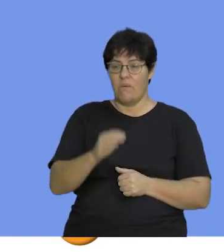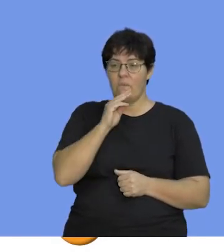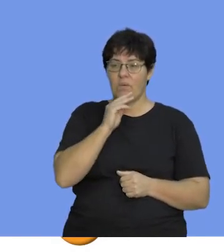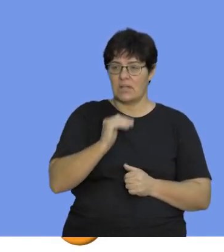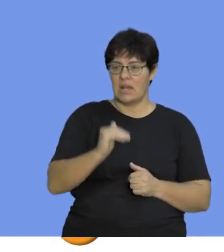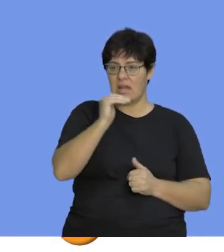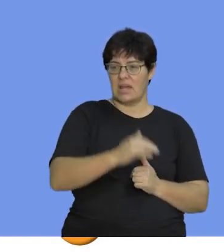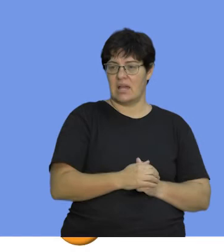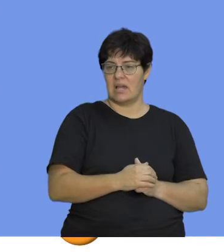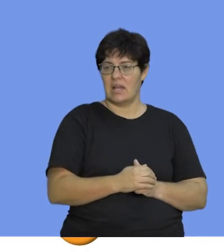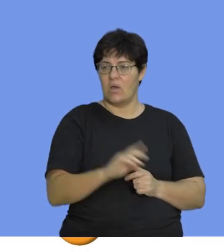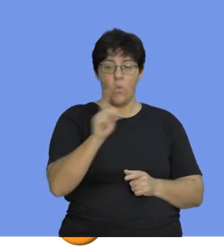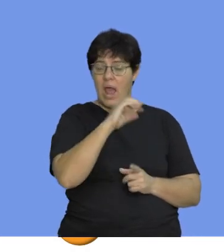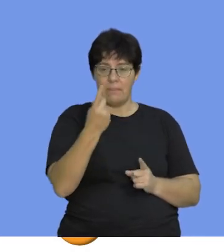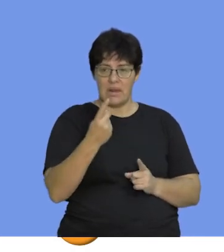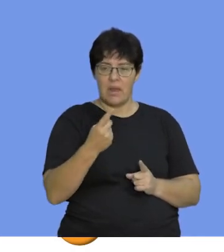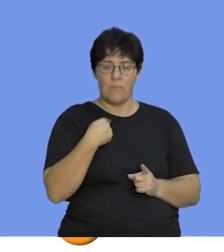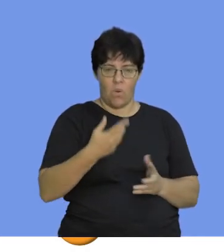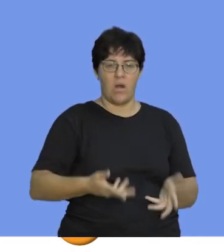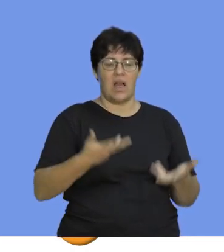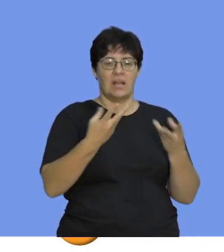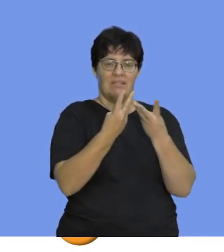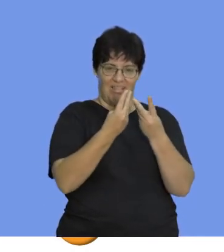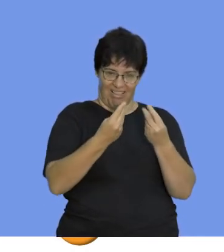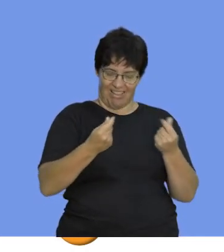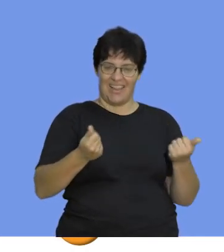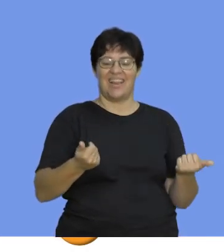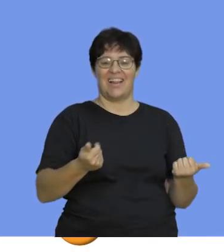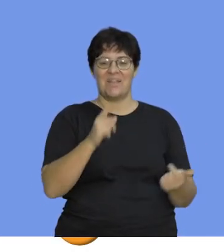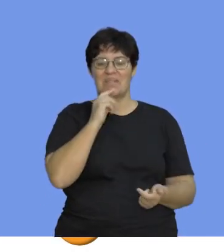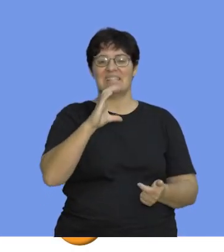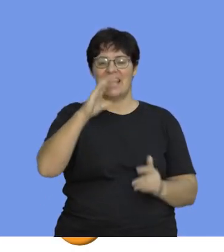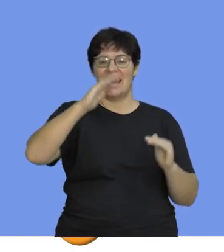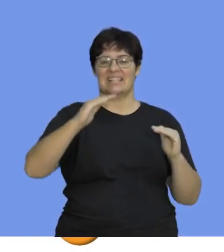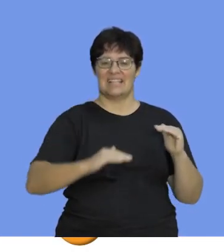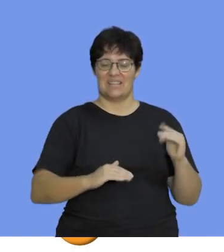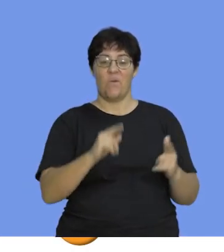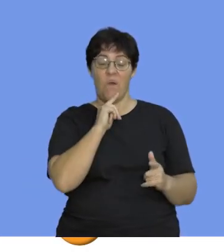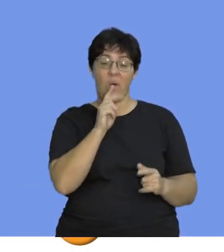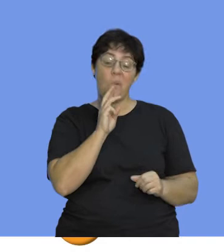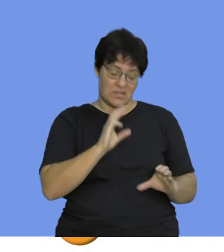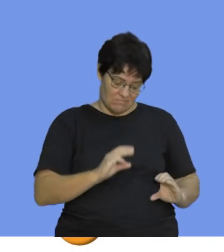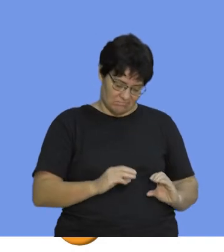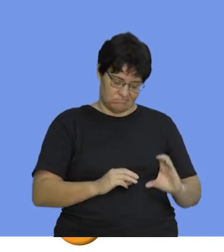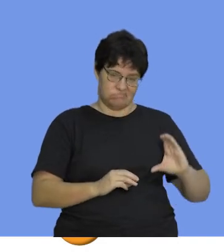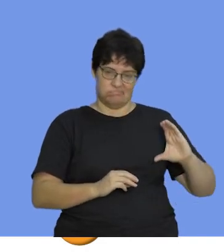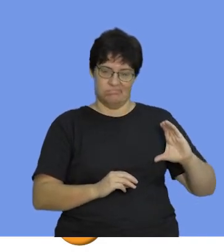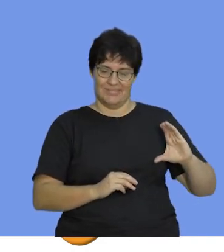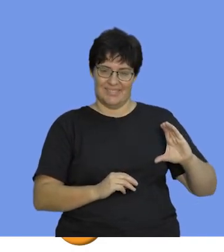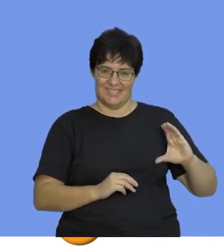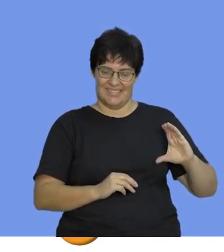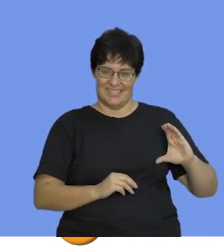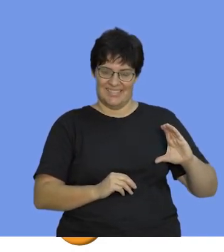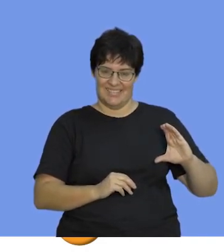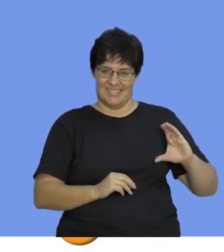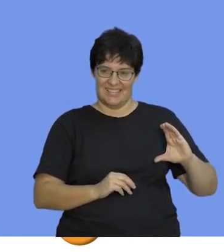more water to it, what's happening to the concentration is getting lesser and lesser because the volume of solution is getting bigger and bigger.